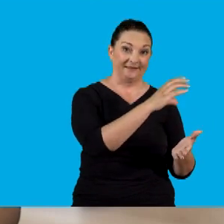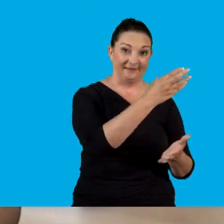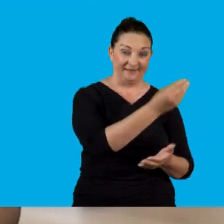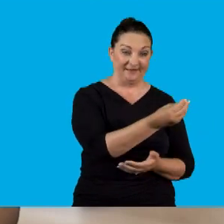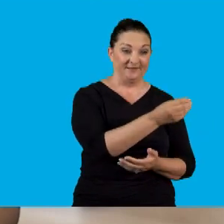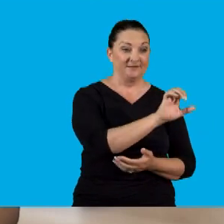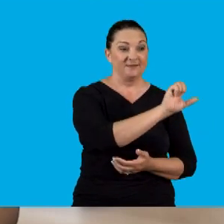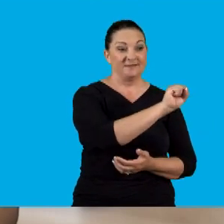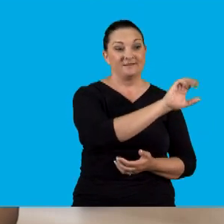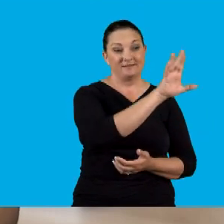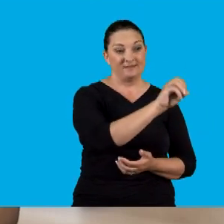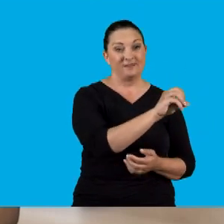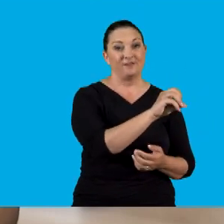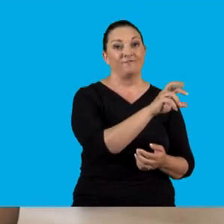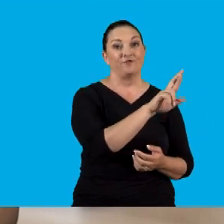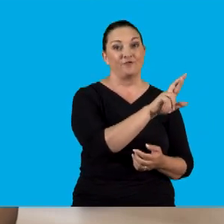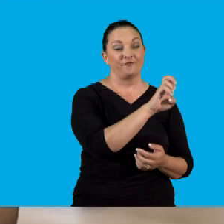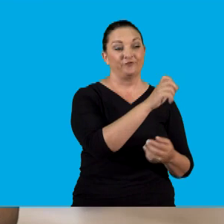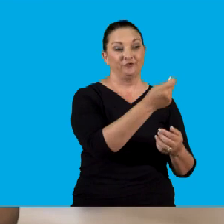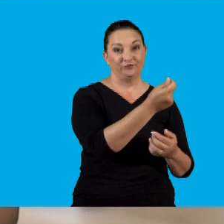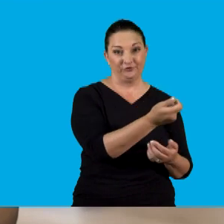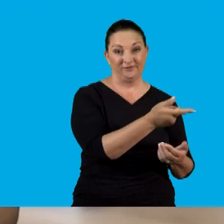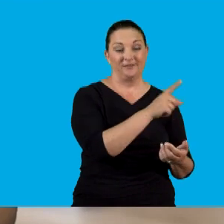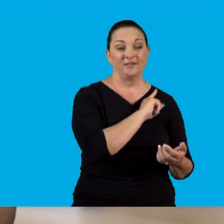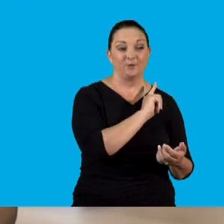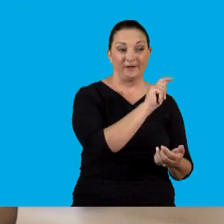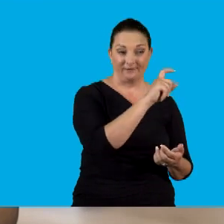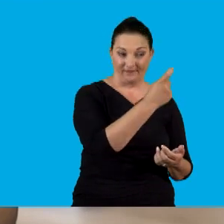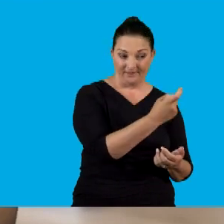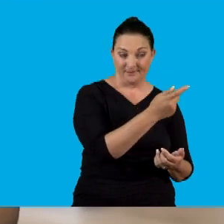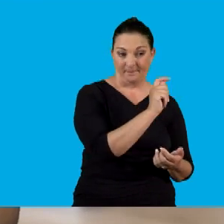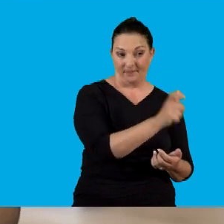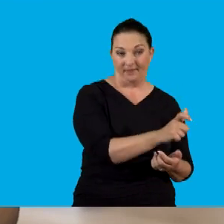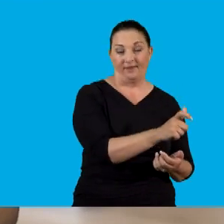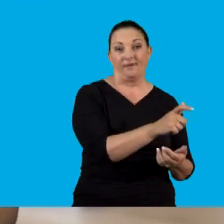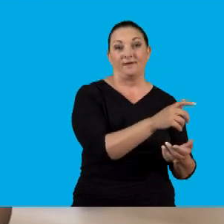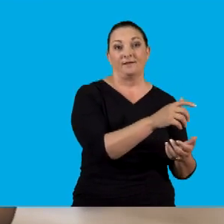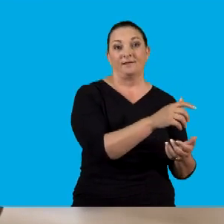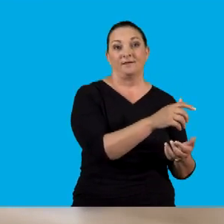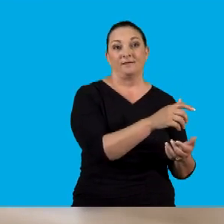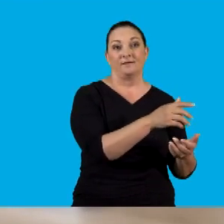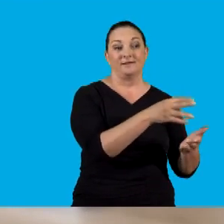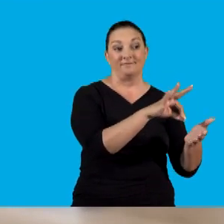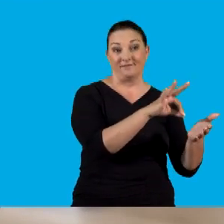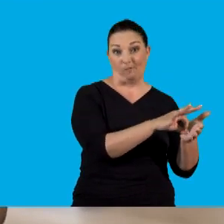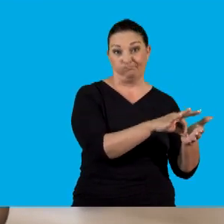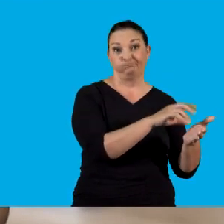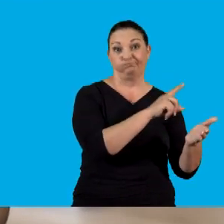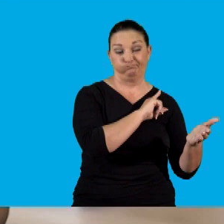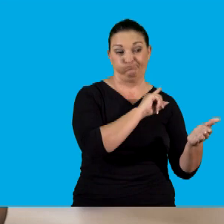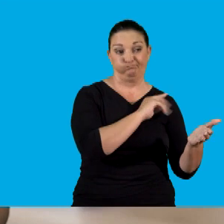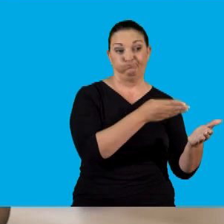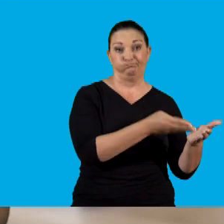registered with South African Revenue Services, so they pay tax and they are registered rather, they